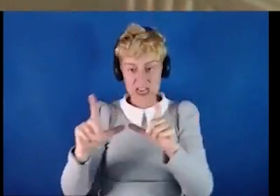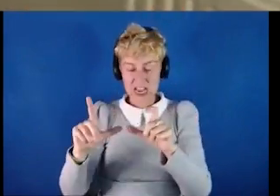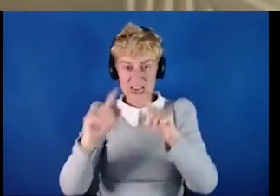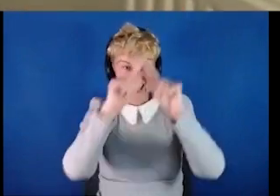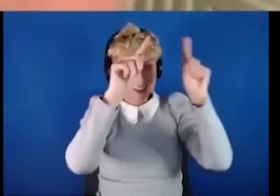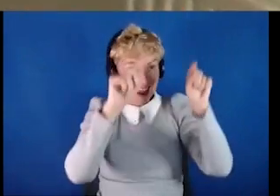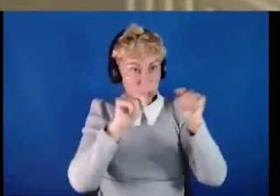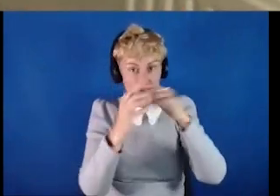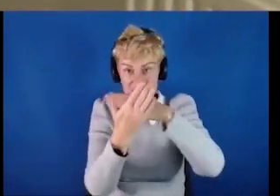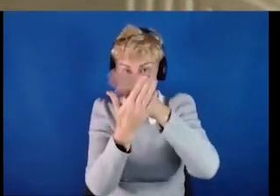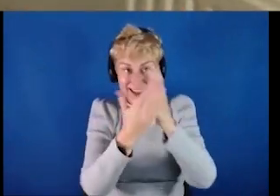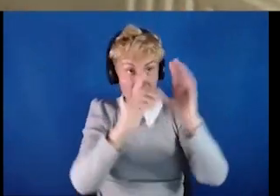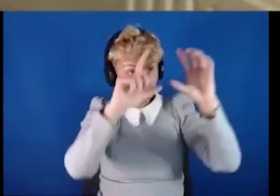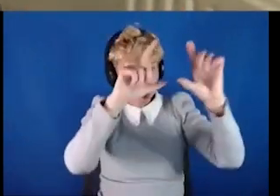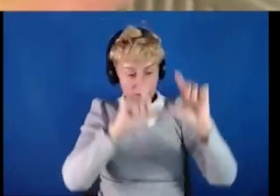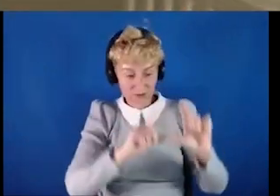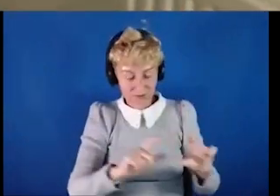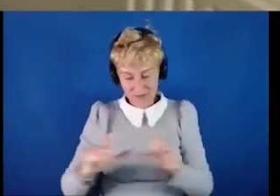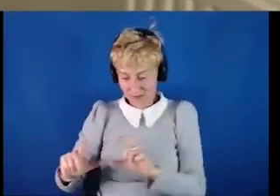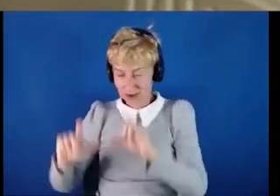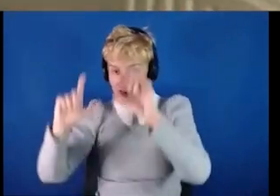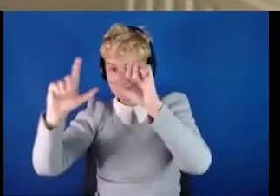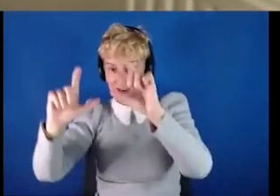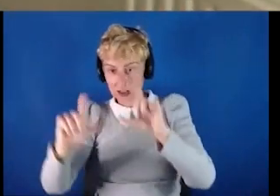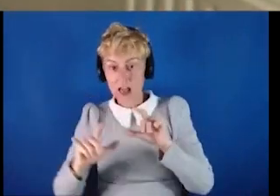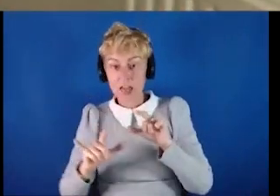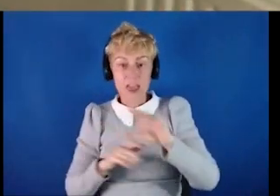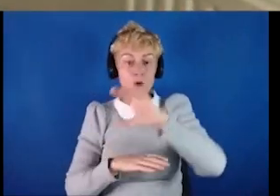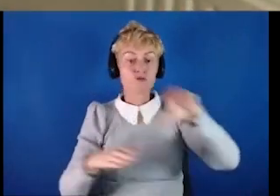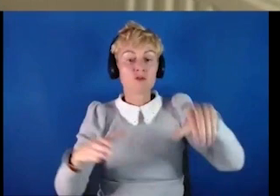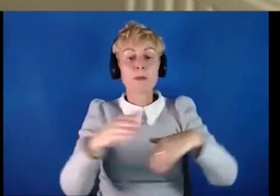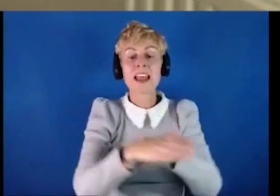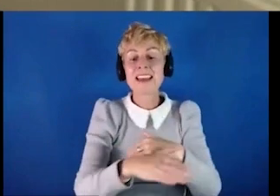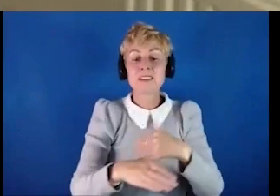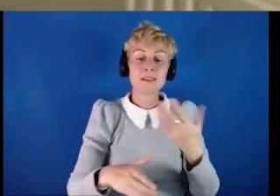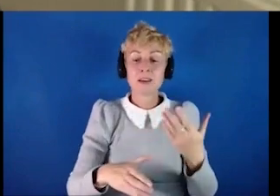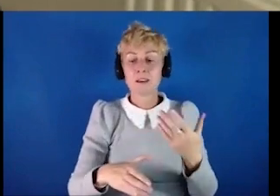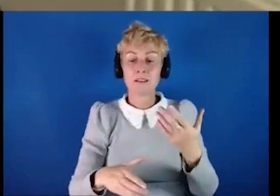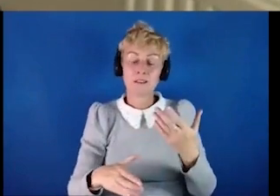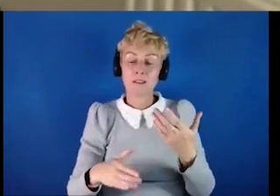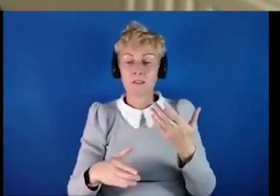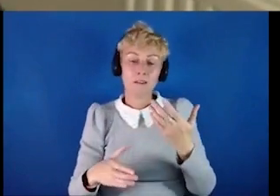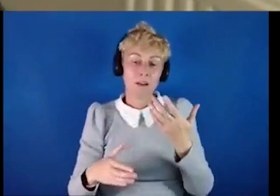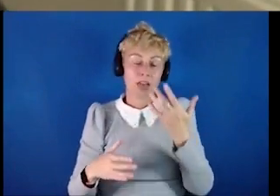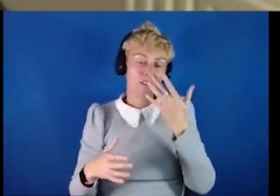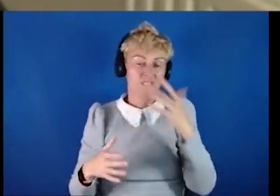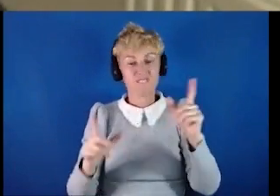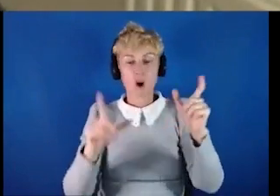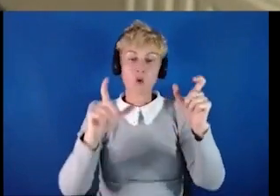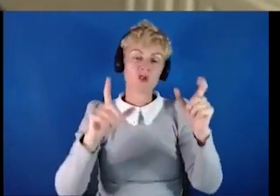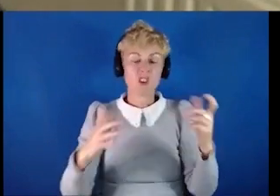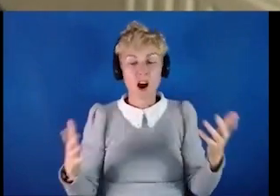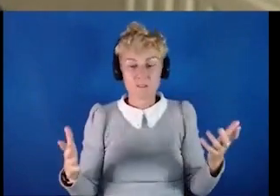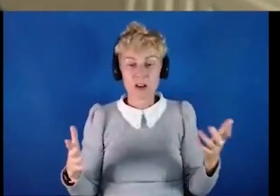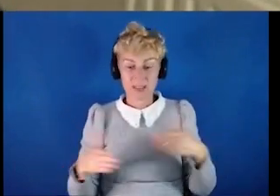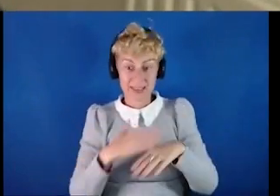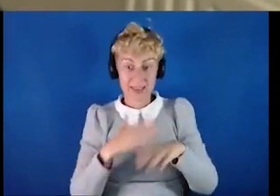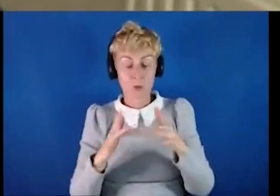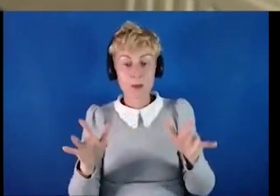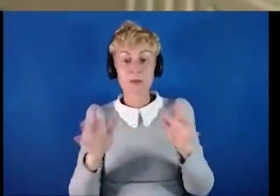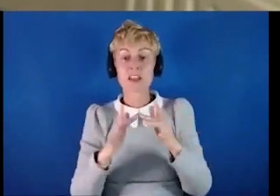vignettes, and each part of those could replace the stock photography around the site. So across the site, you see